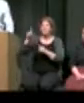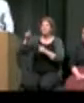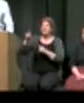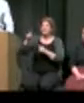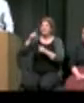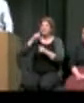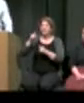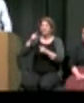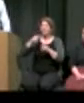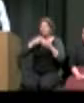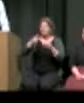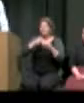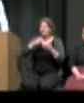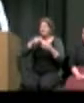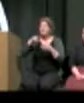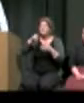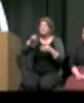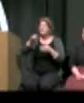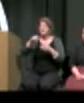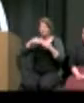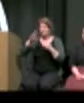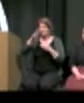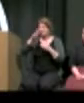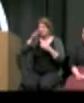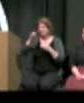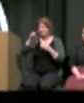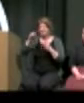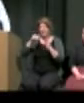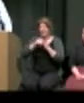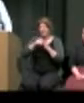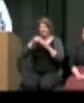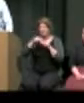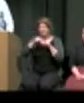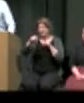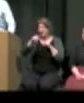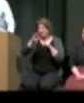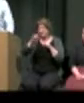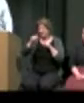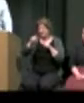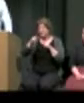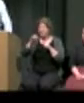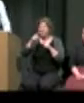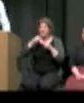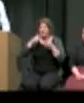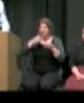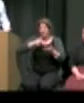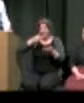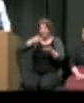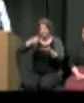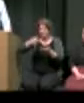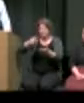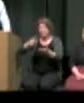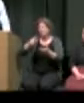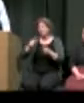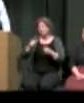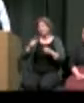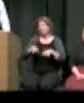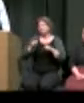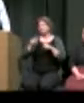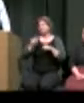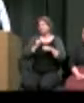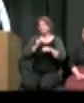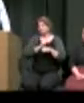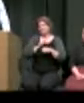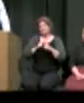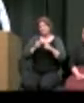only welds pipe. So we had over 60,000 linear feet of pipe that needed to be welded. We could do it ourselves, but